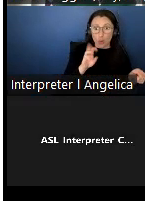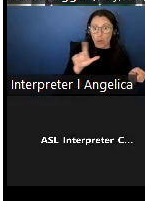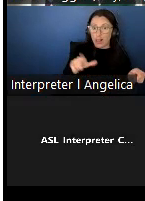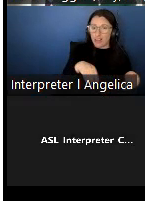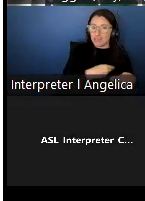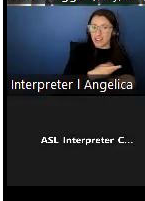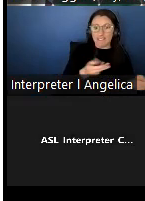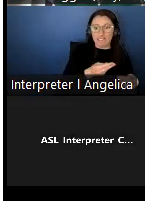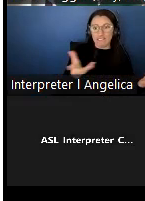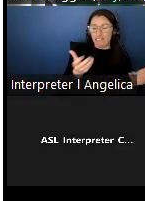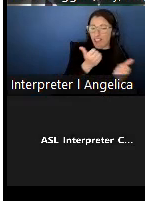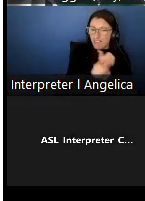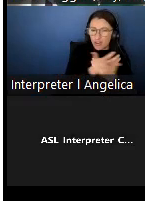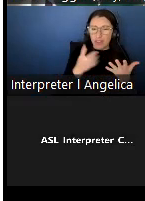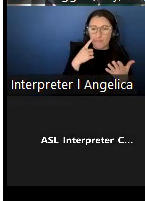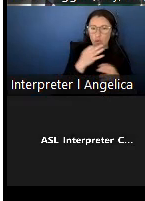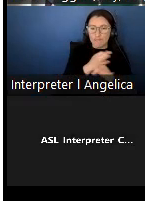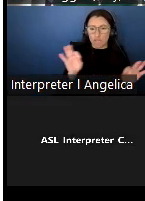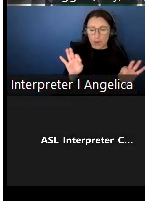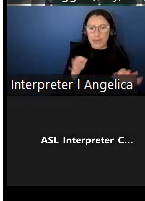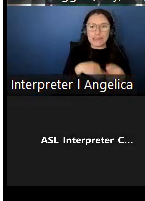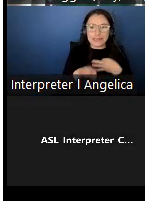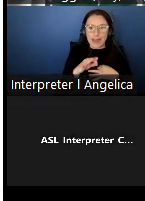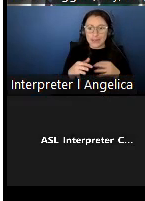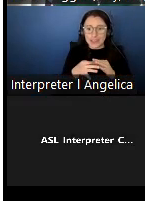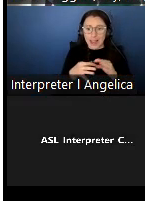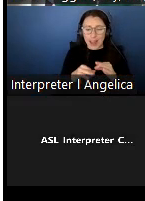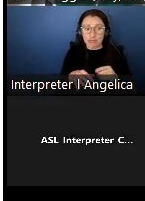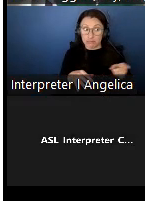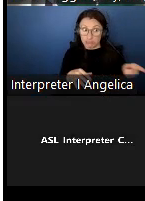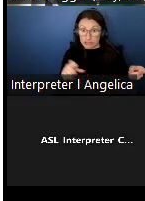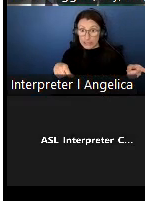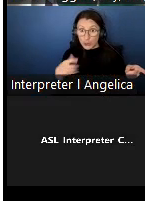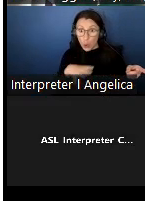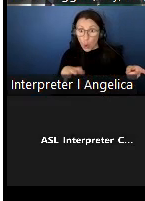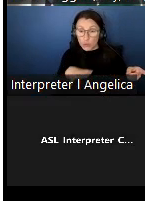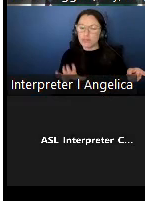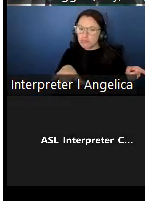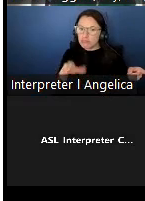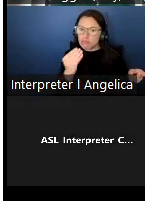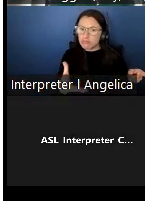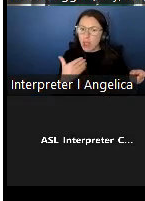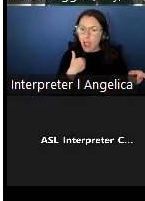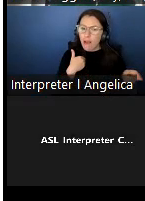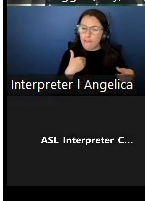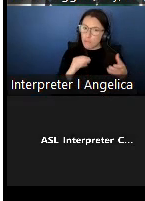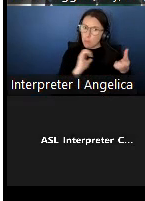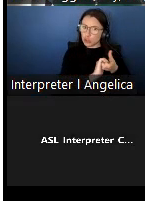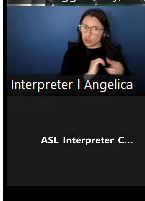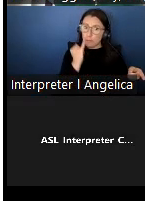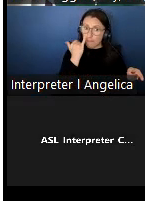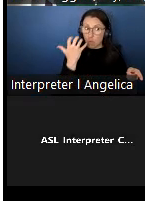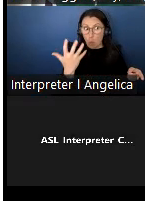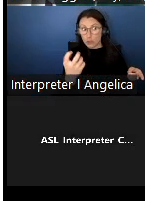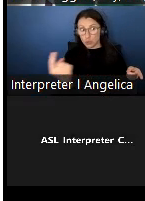people at the shelter. So instead of saying, do you need clothes, saying, hey, we have a partnership. If you want to go down there, let us know. They have